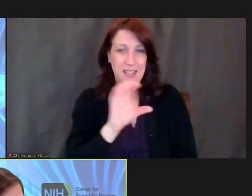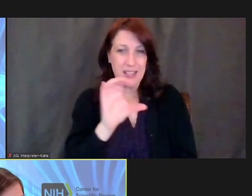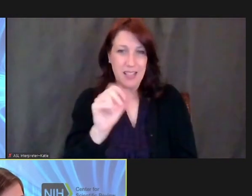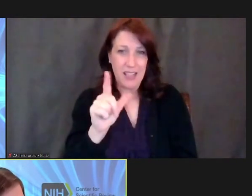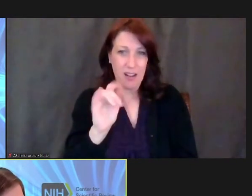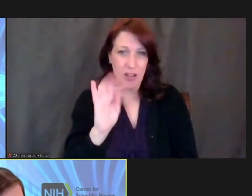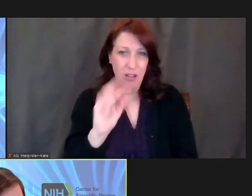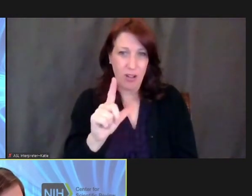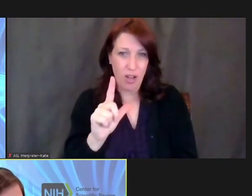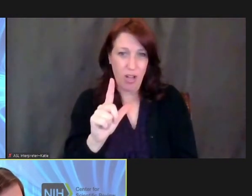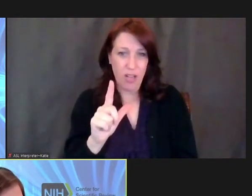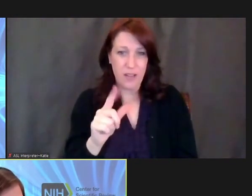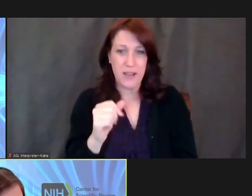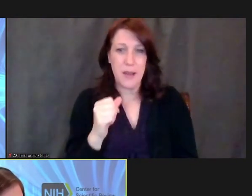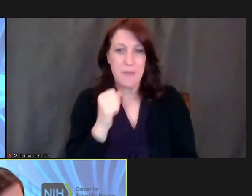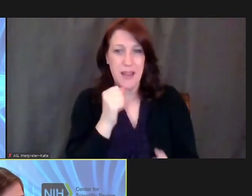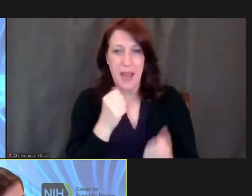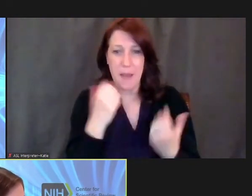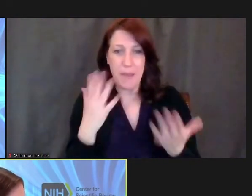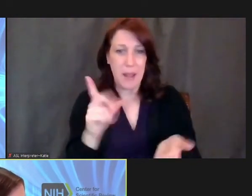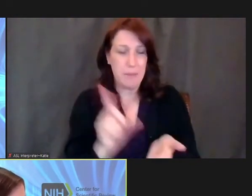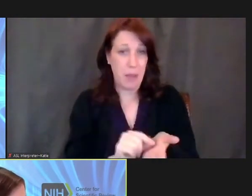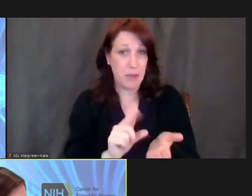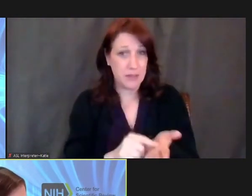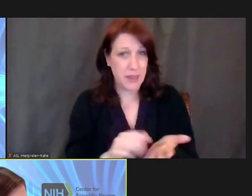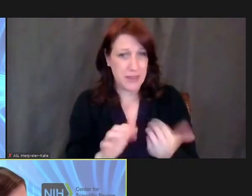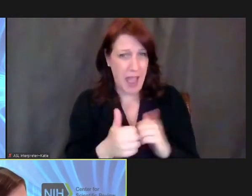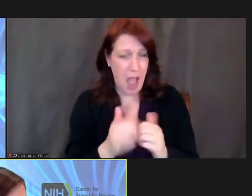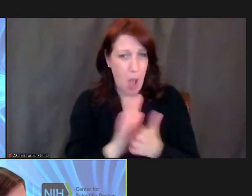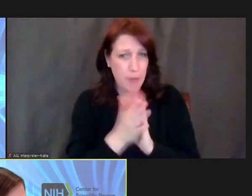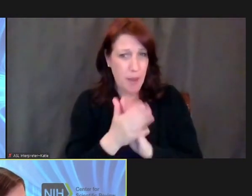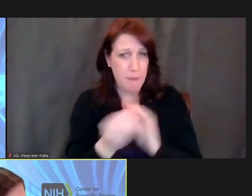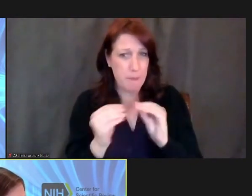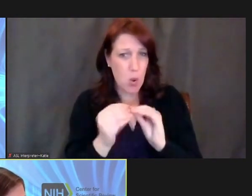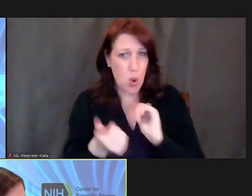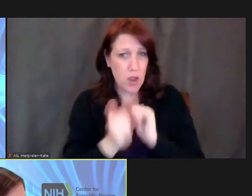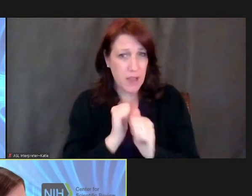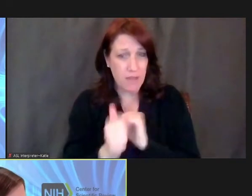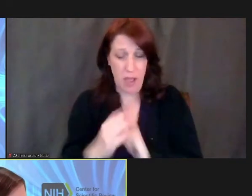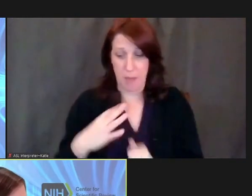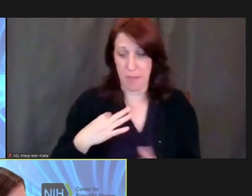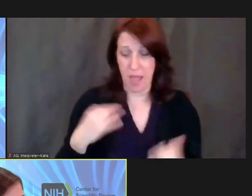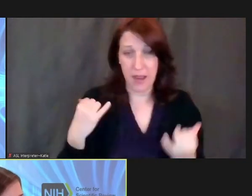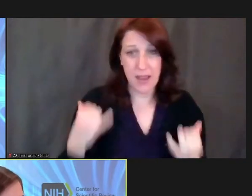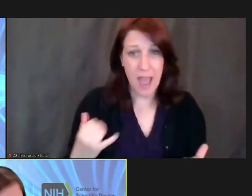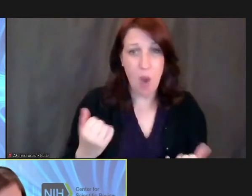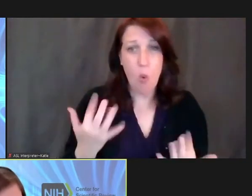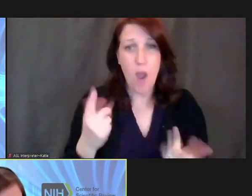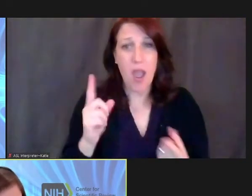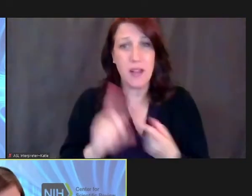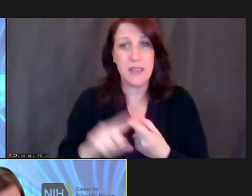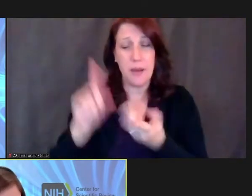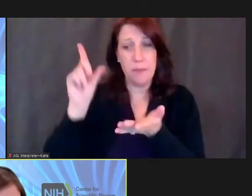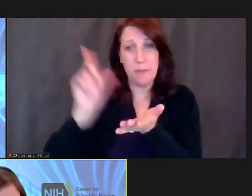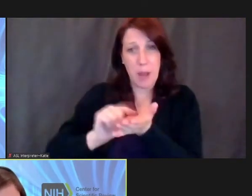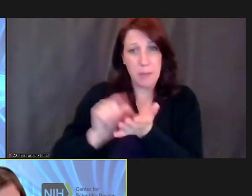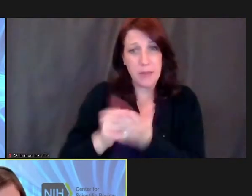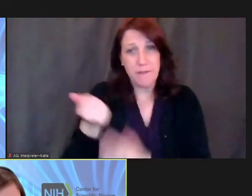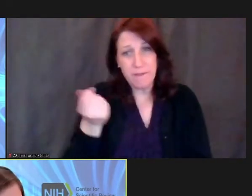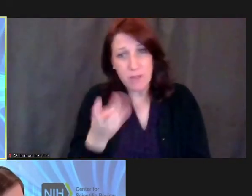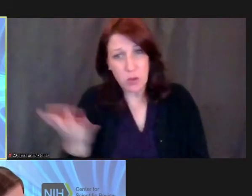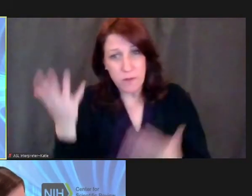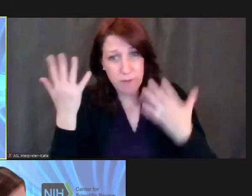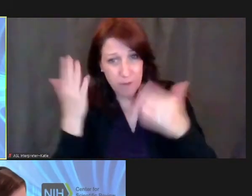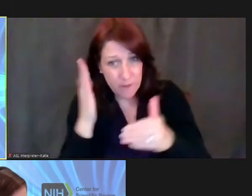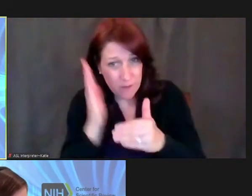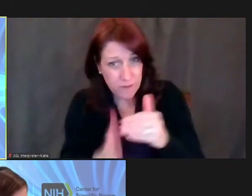myself competitive to apply for grants? Should I apply now or should I wait until I get several publications under my belt?